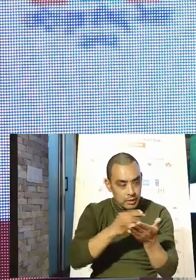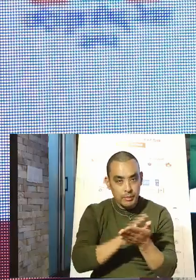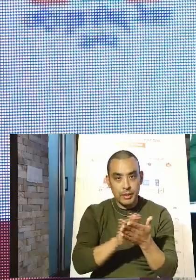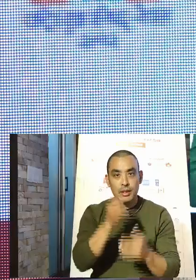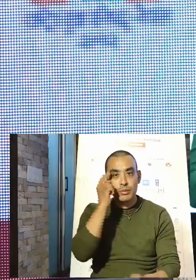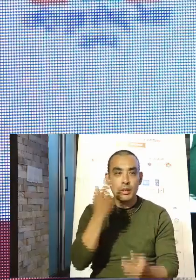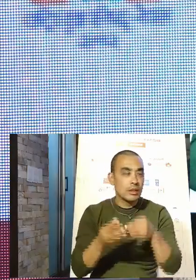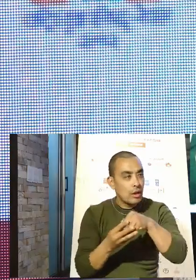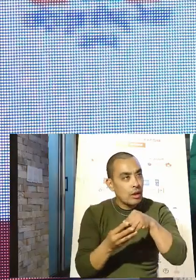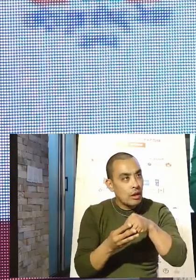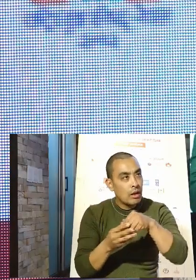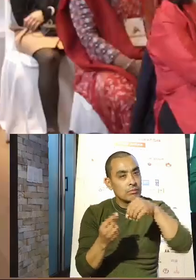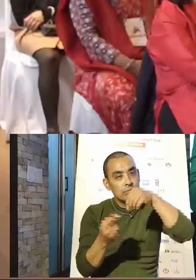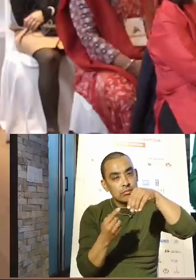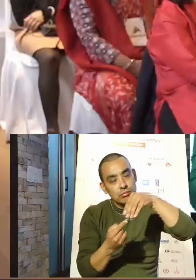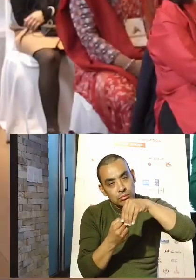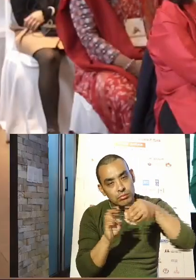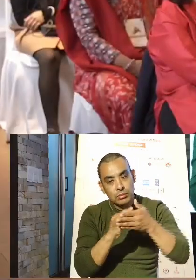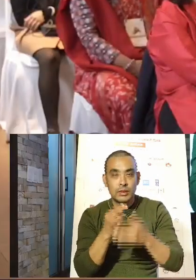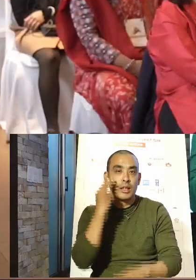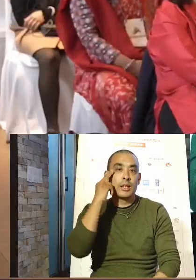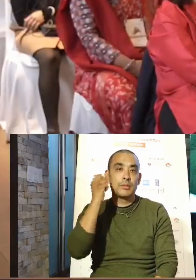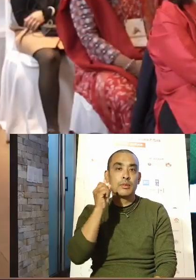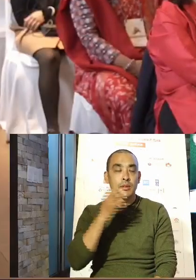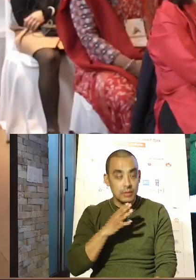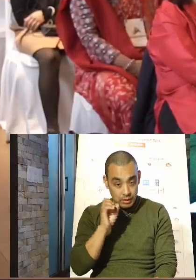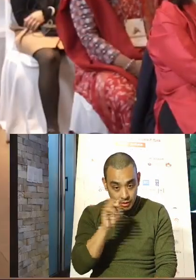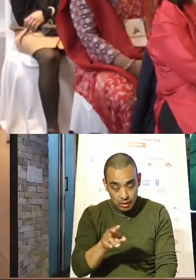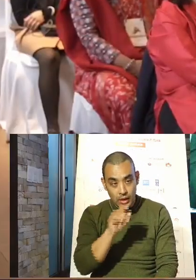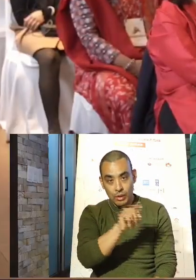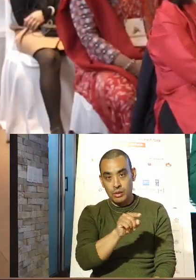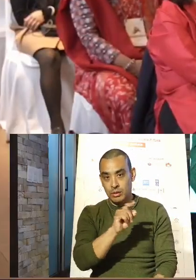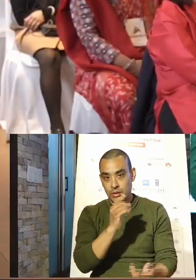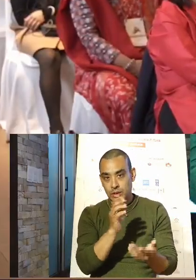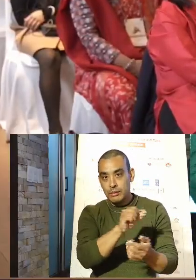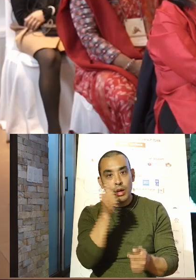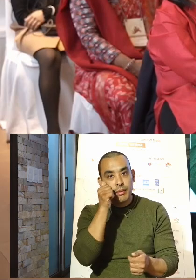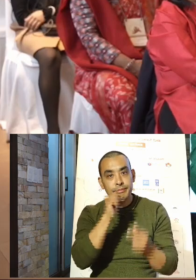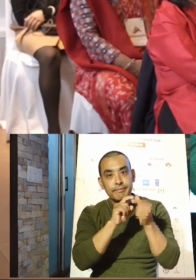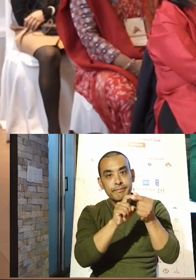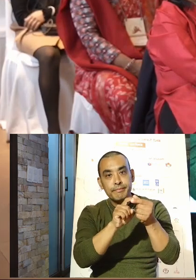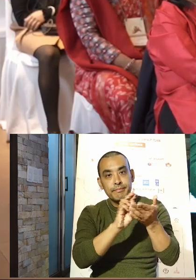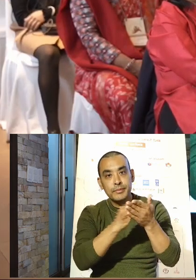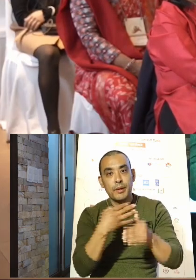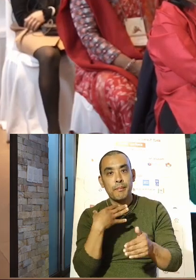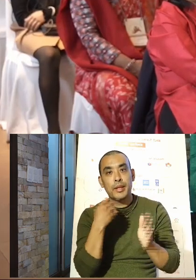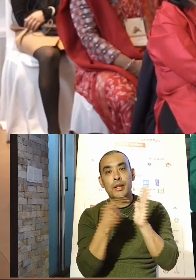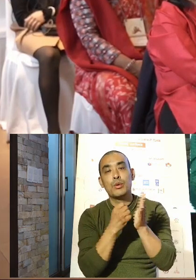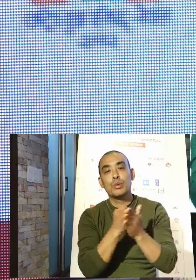menstrual cup, tampons, etc. But I was asking to represent their experience, something personal, so not the